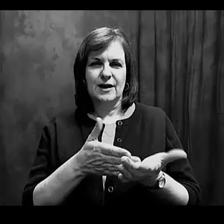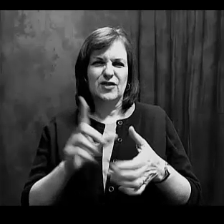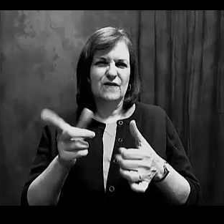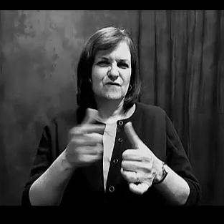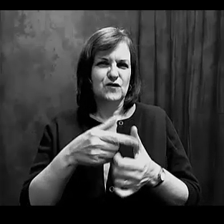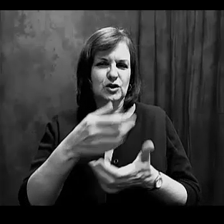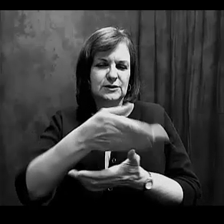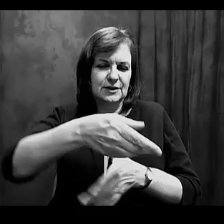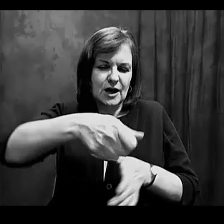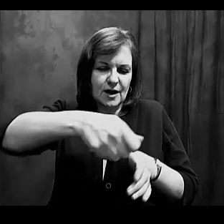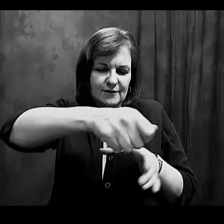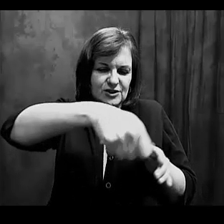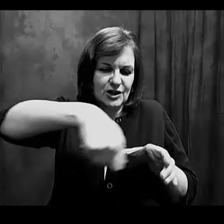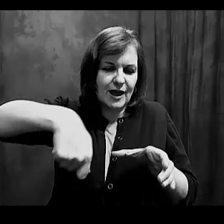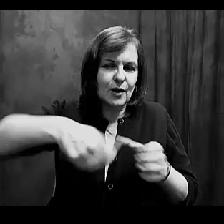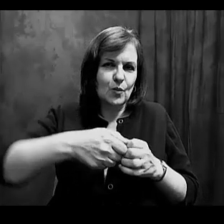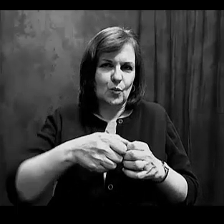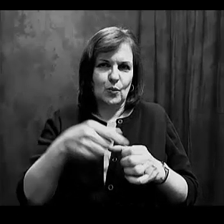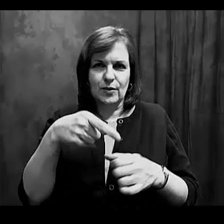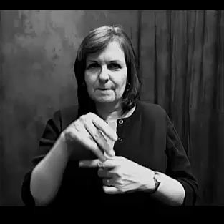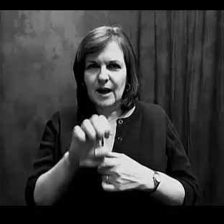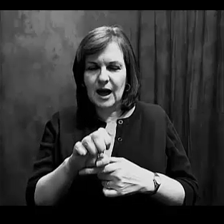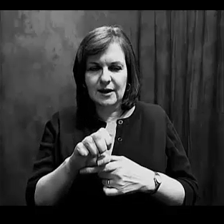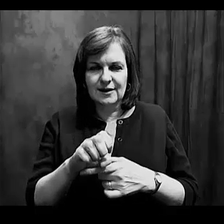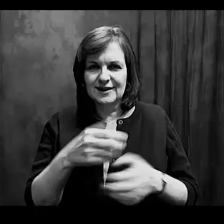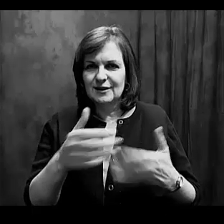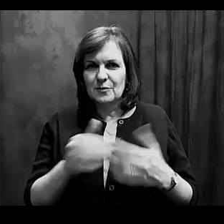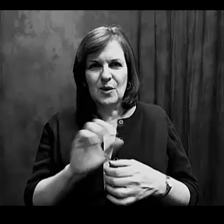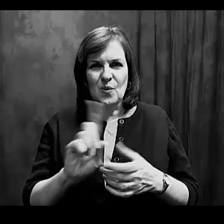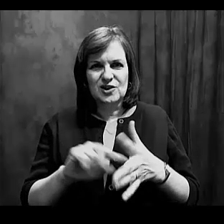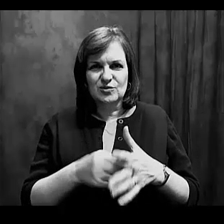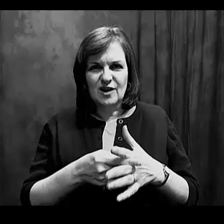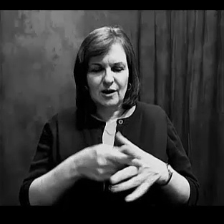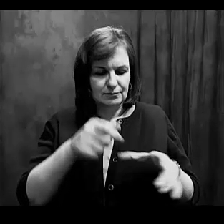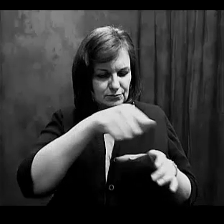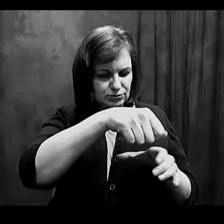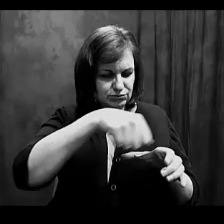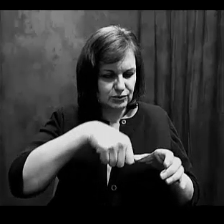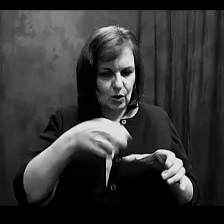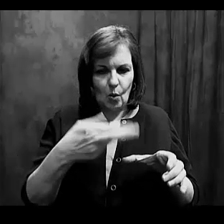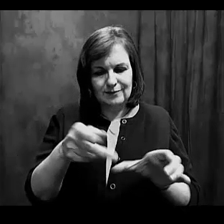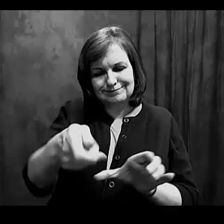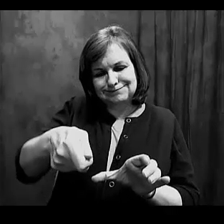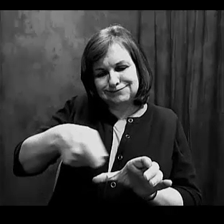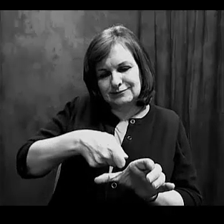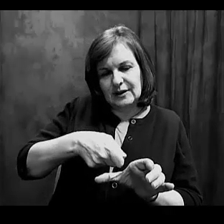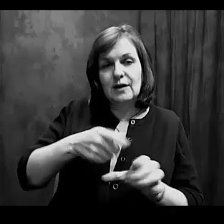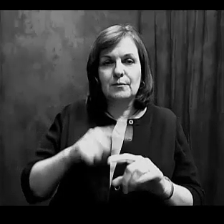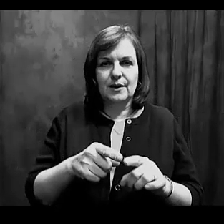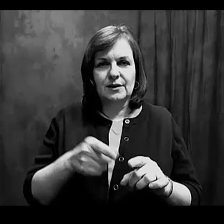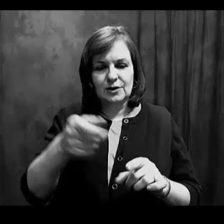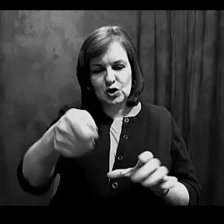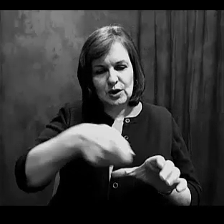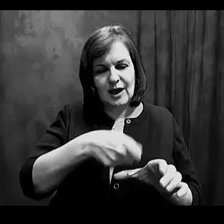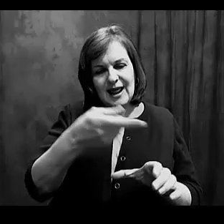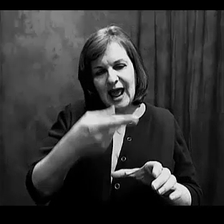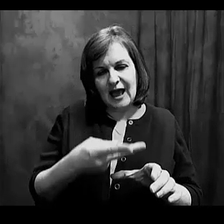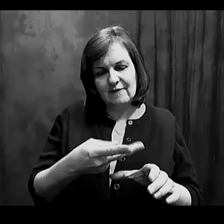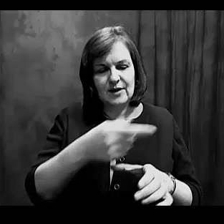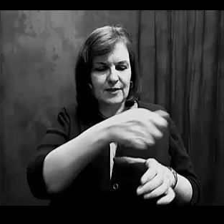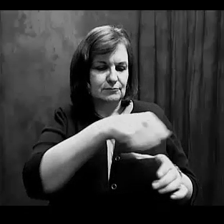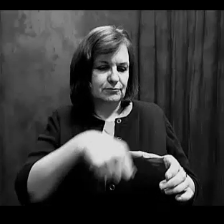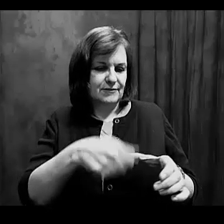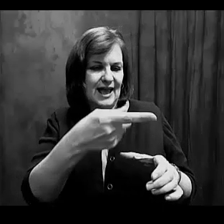cutting a pie. Think about the first cut in a pie when you cut it in half. It doesn't matter where you start, right? As long as you cut